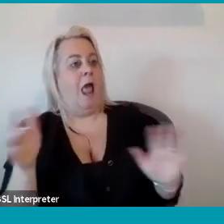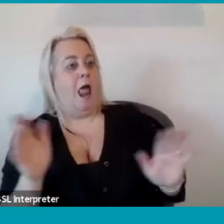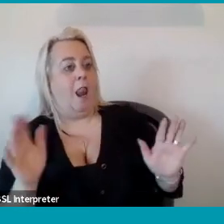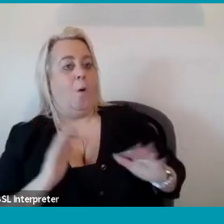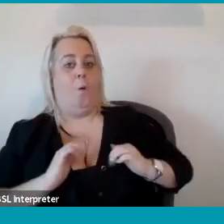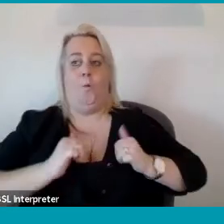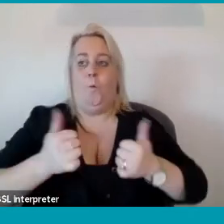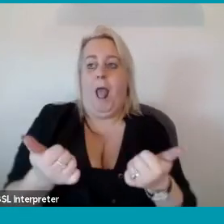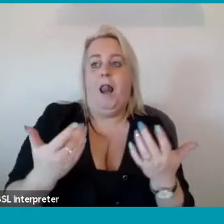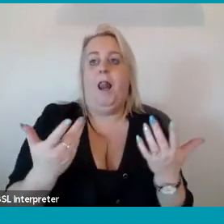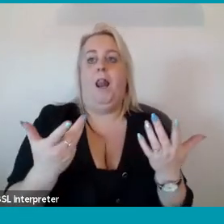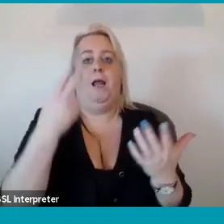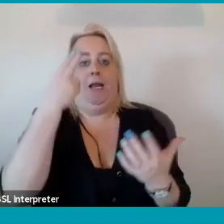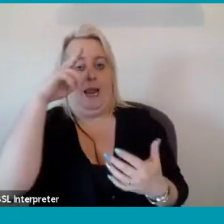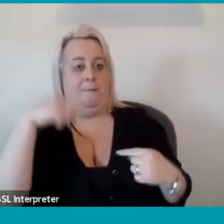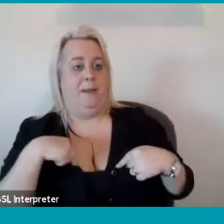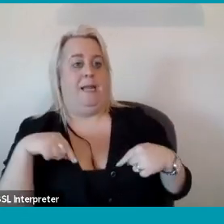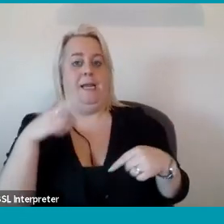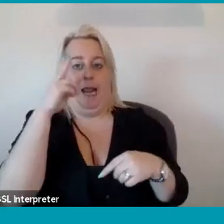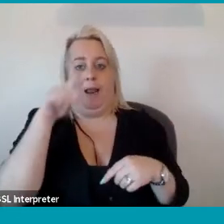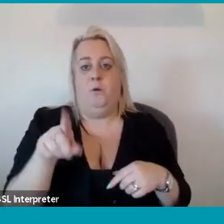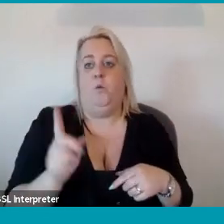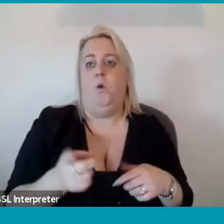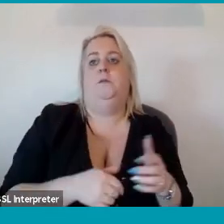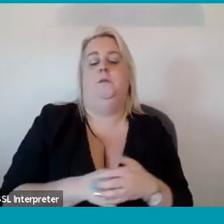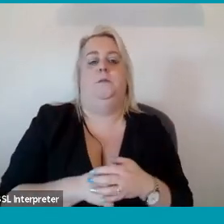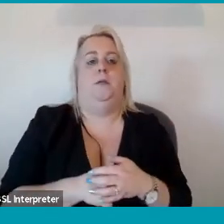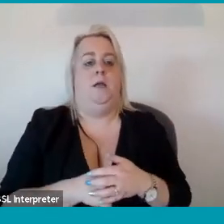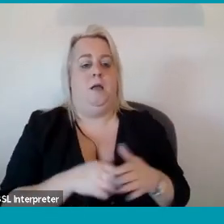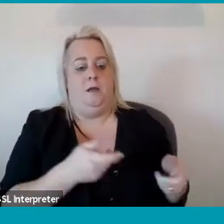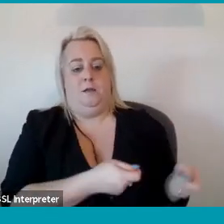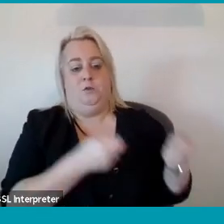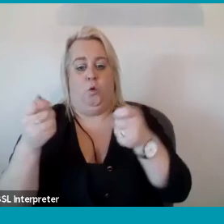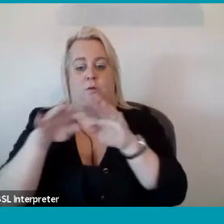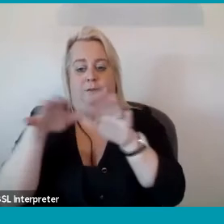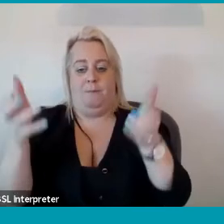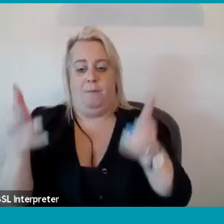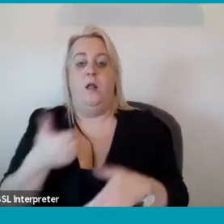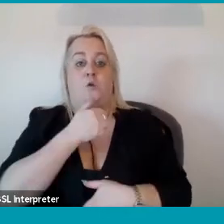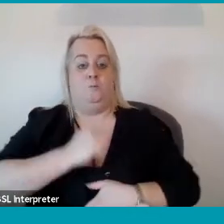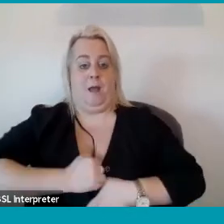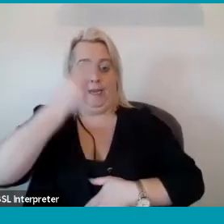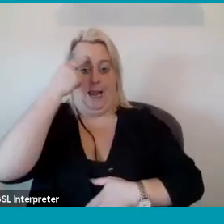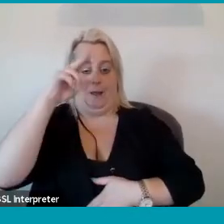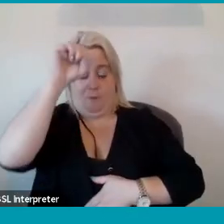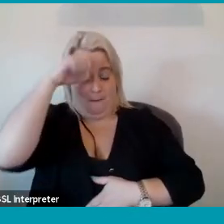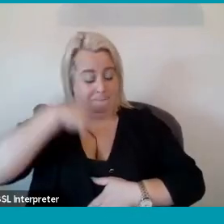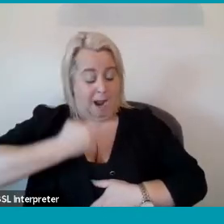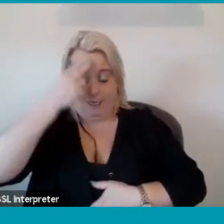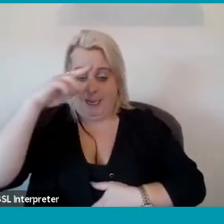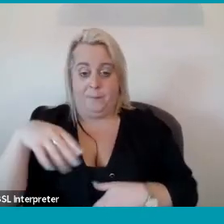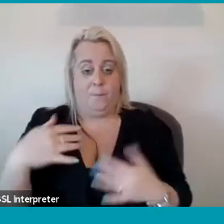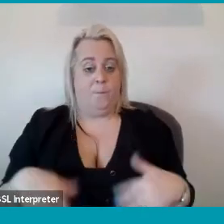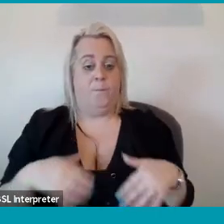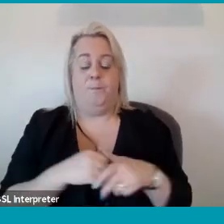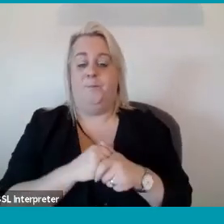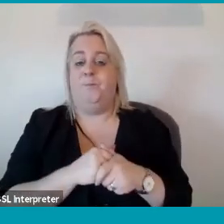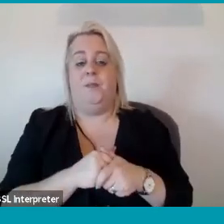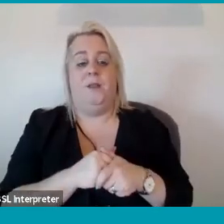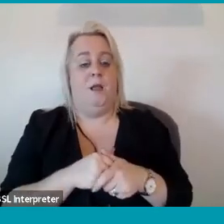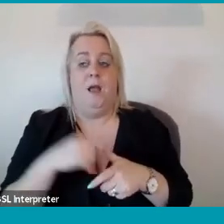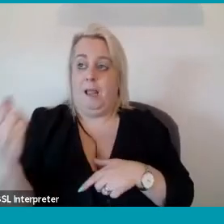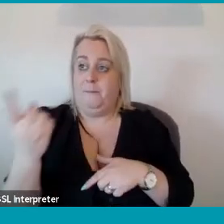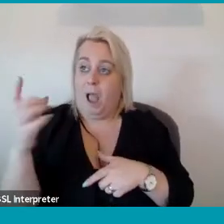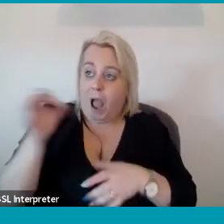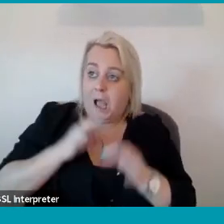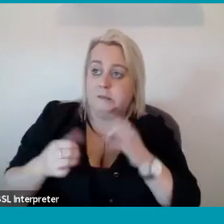told me his name, he took me to my table, he used my name all the time, he remembered it. He would come back and say, is everything